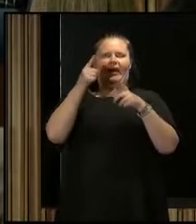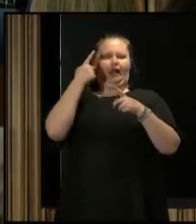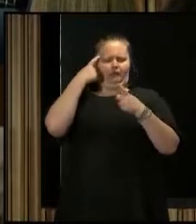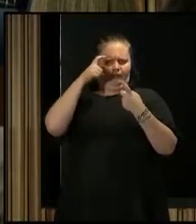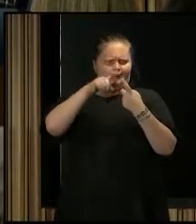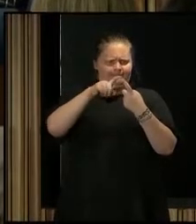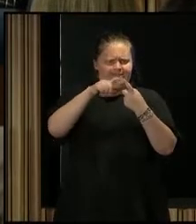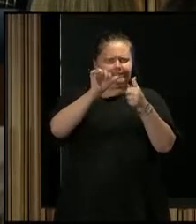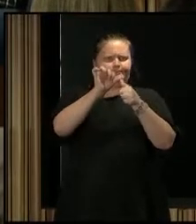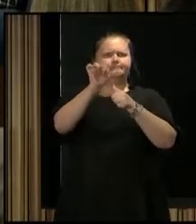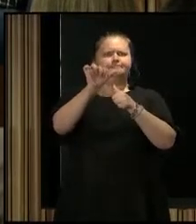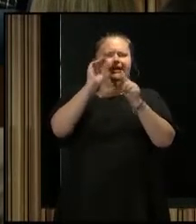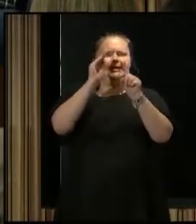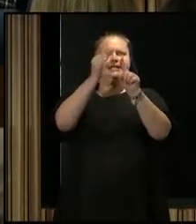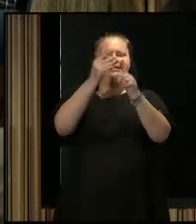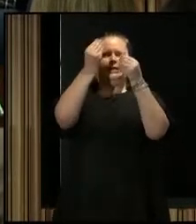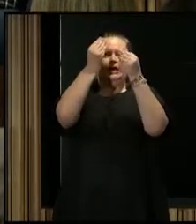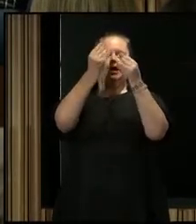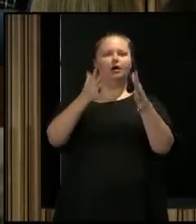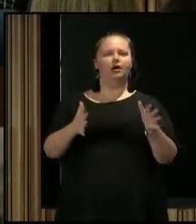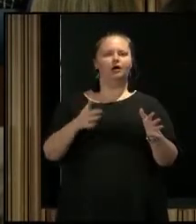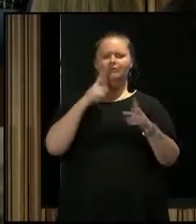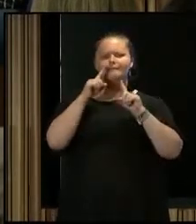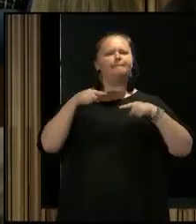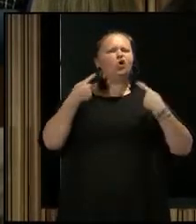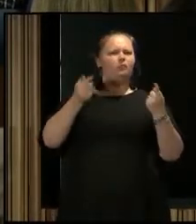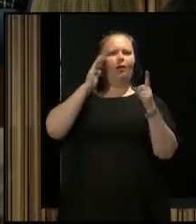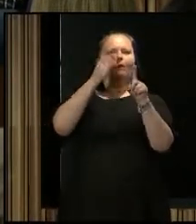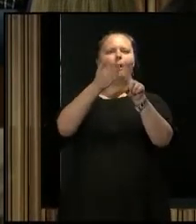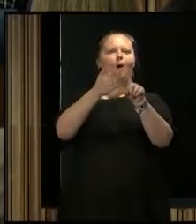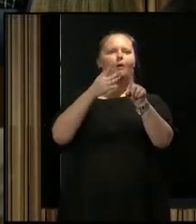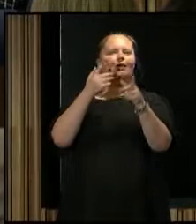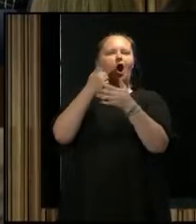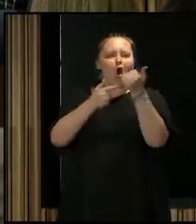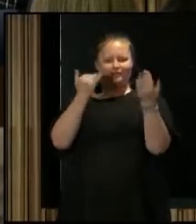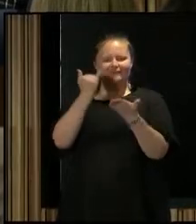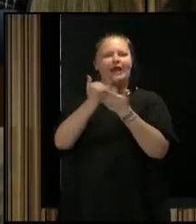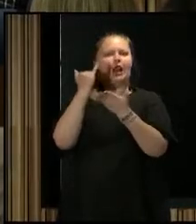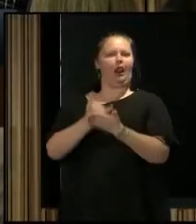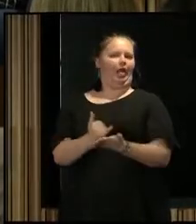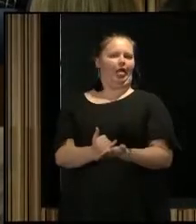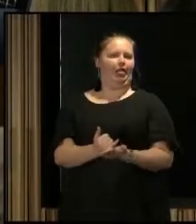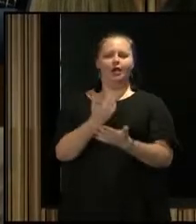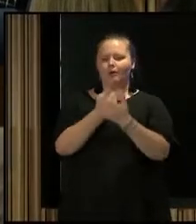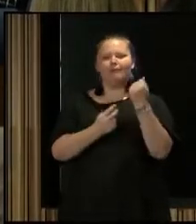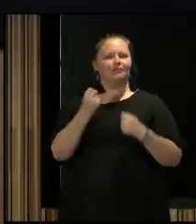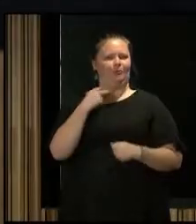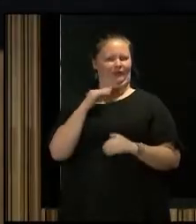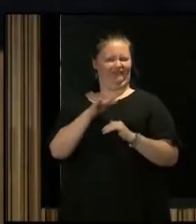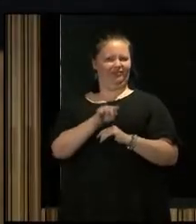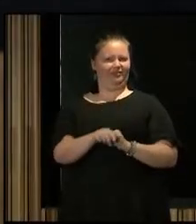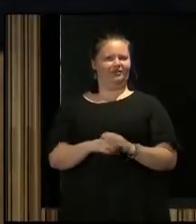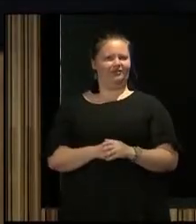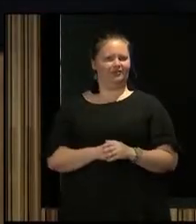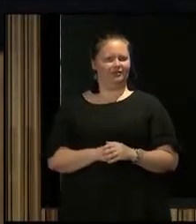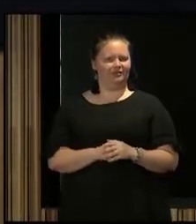are striving to be the best, because it is an impossible goal. You will only ever fail. You will only ever be disappointed. I feel like it's